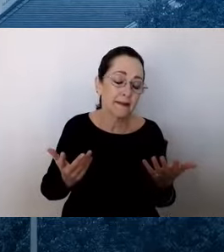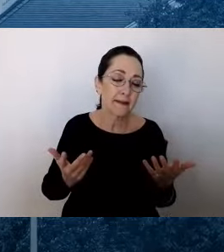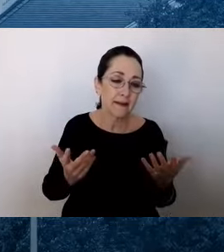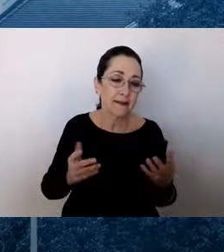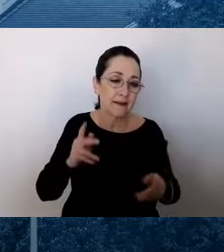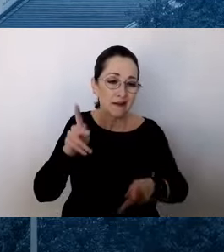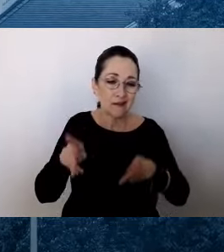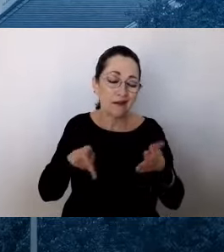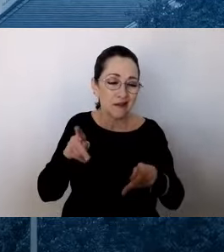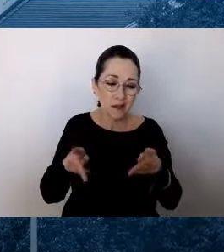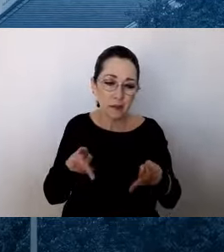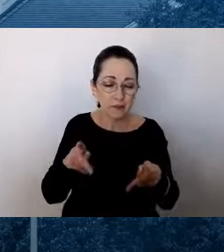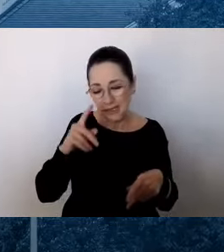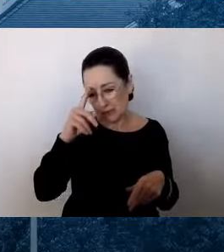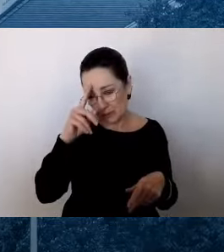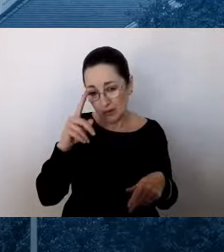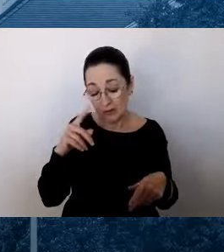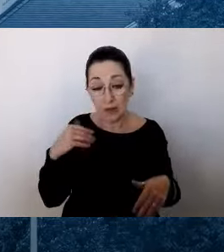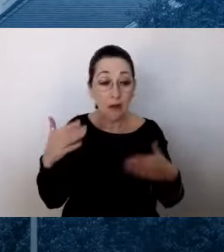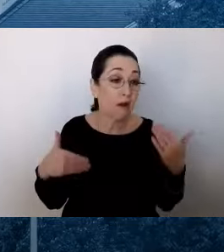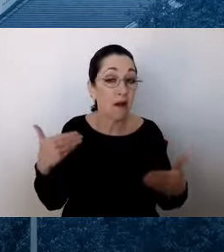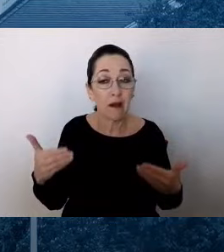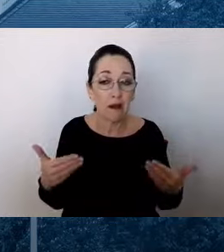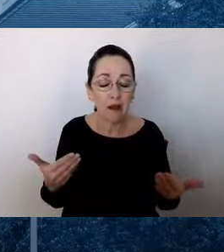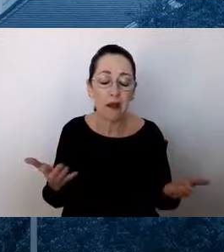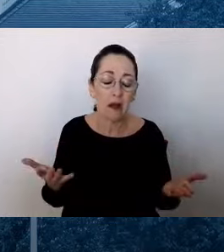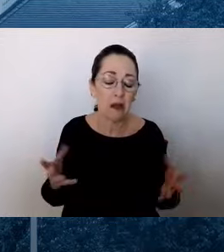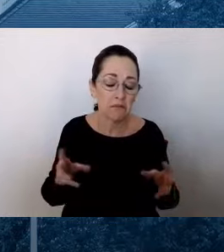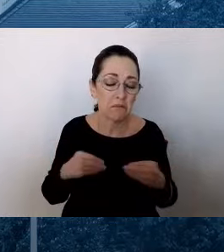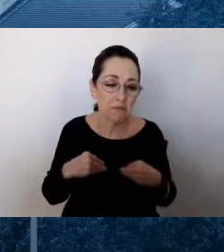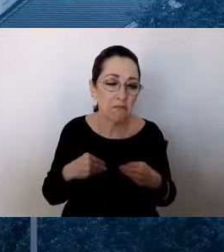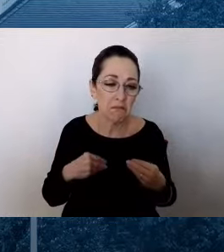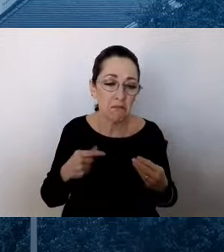protect myself and protect loved ones around me.